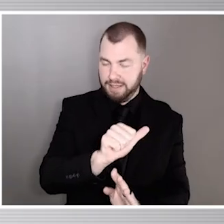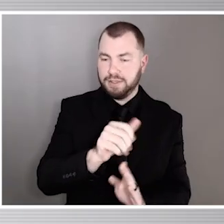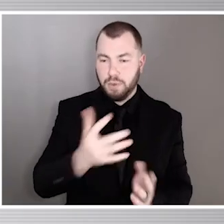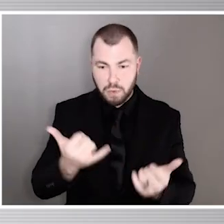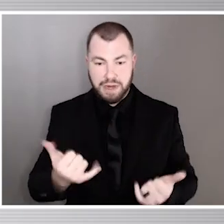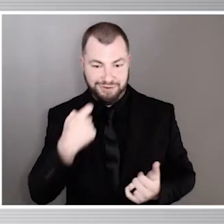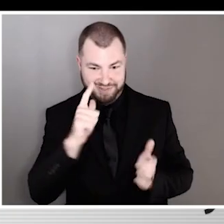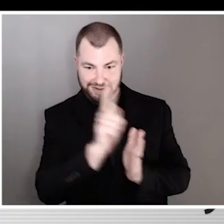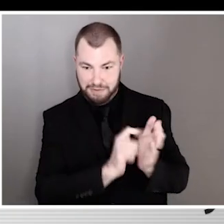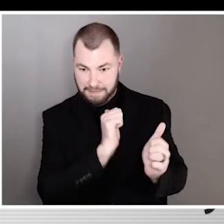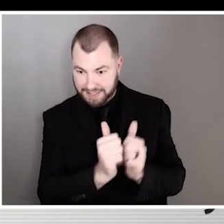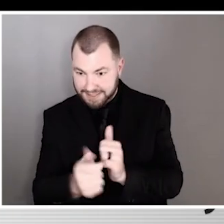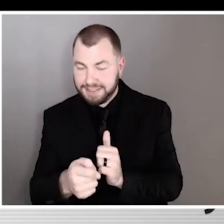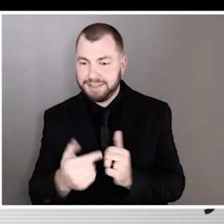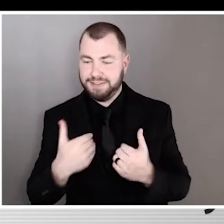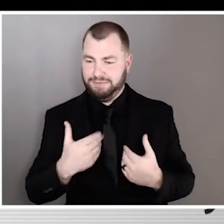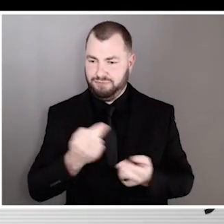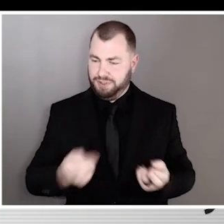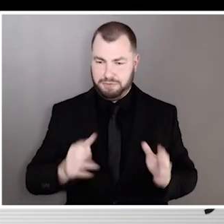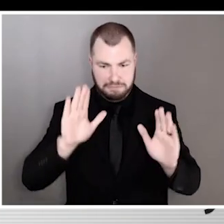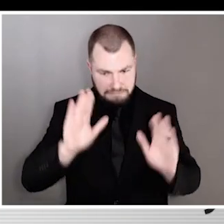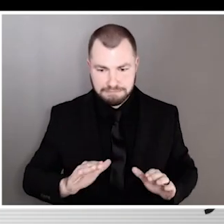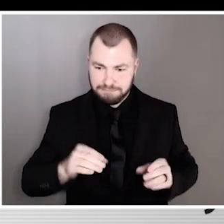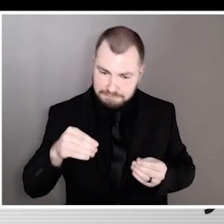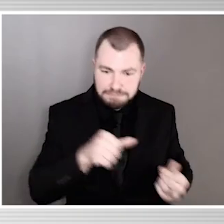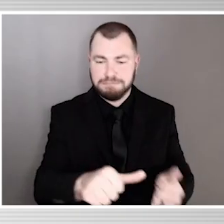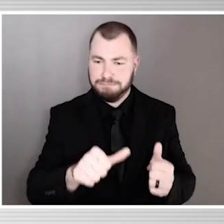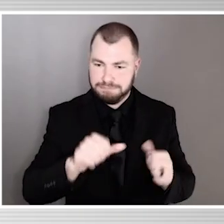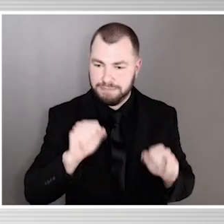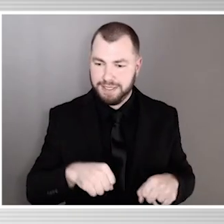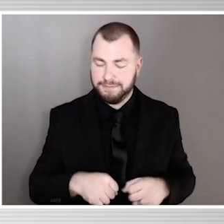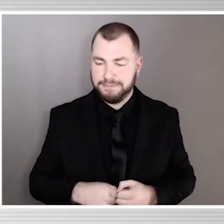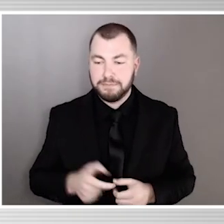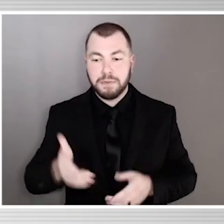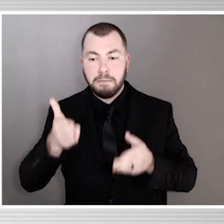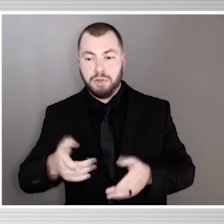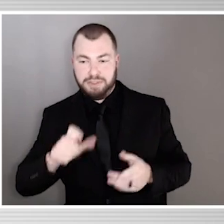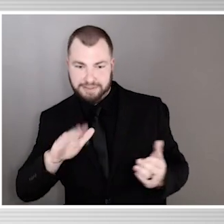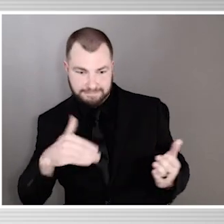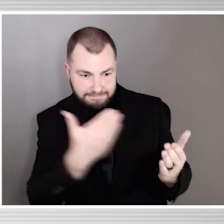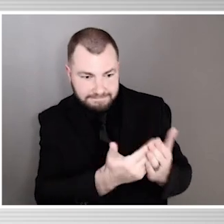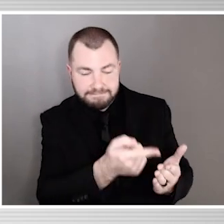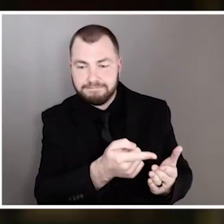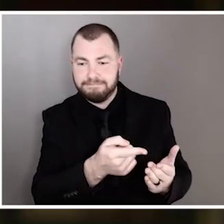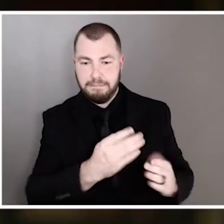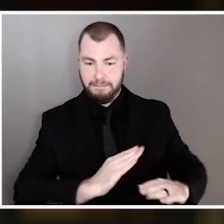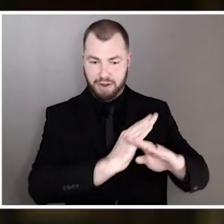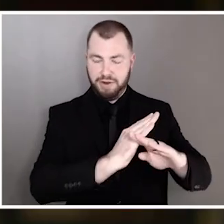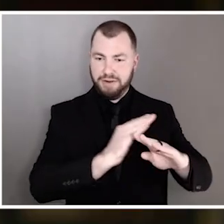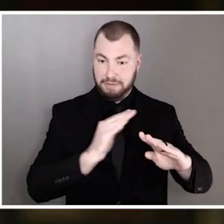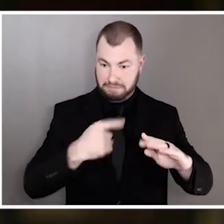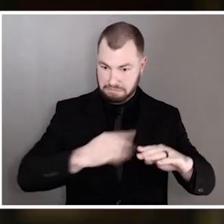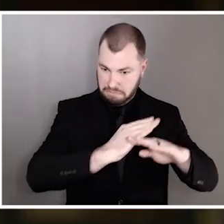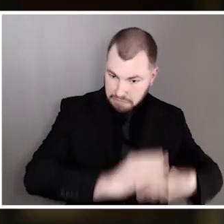we have unprecedented resources to work with. If we can tear down a barrier to somebody being able to get to where they need to go, whether it's